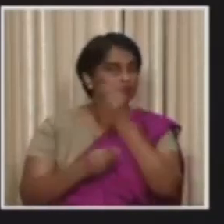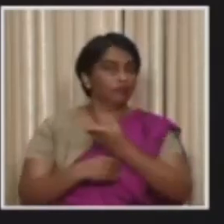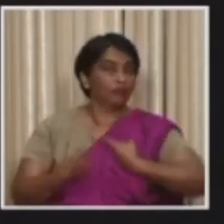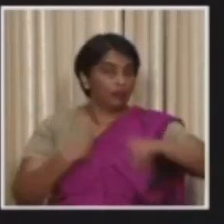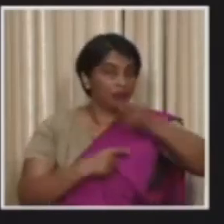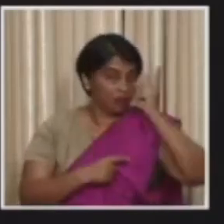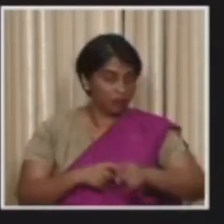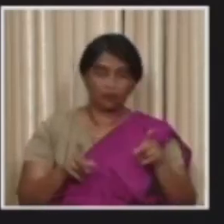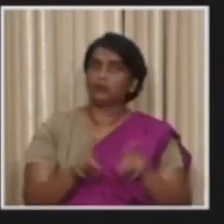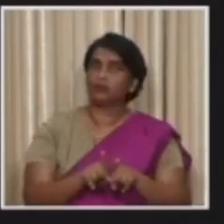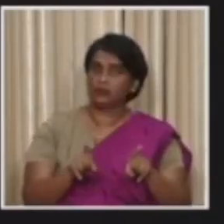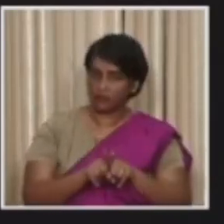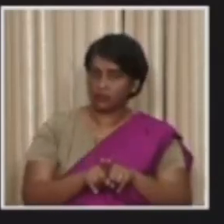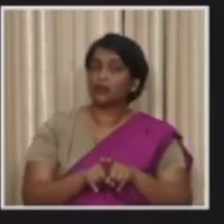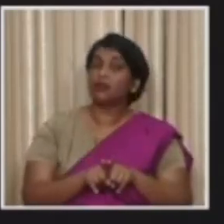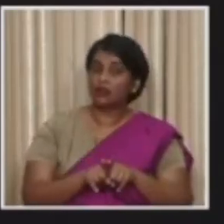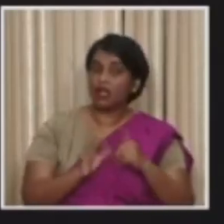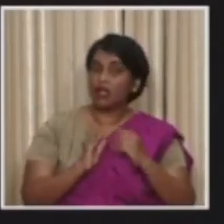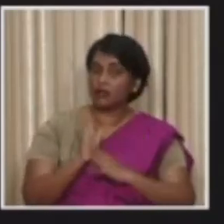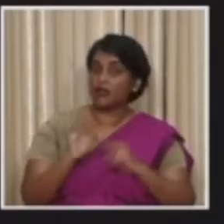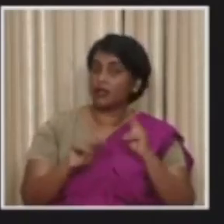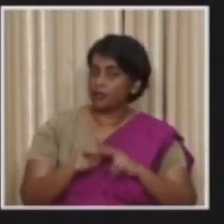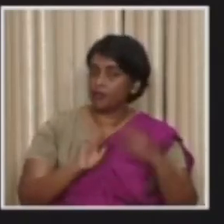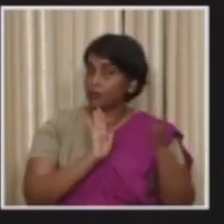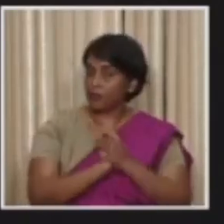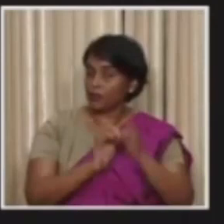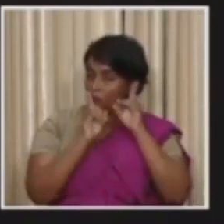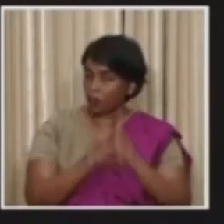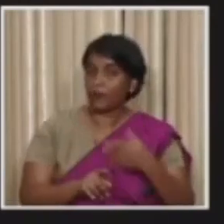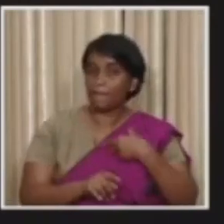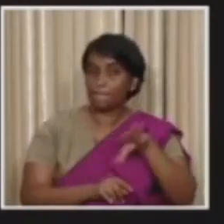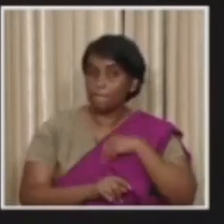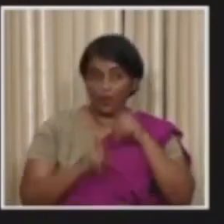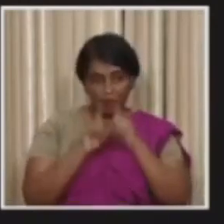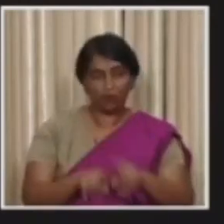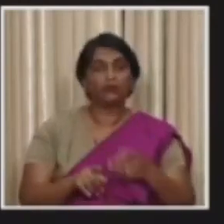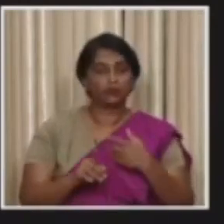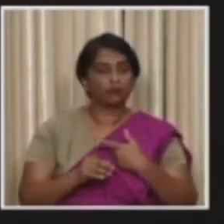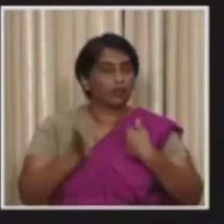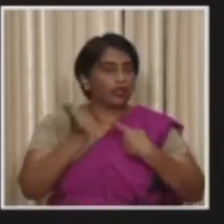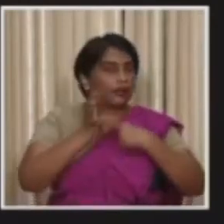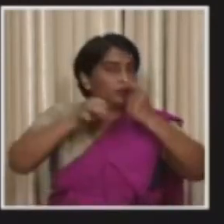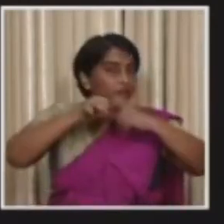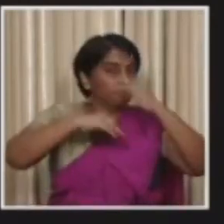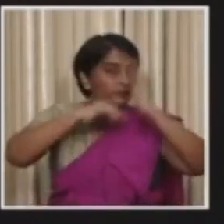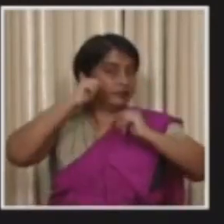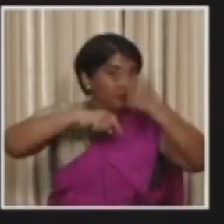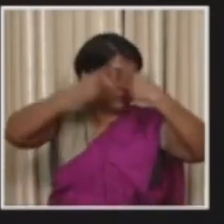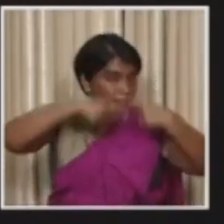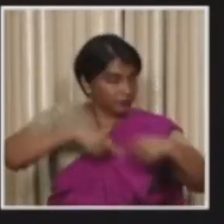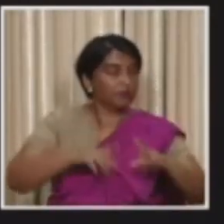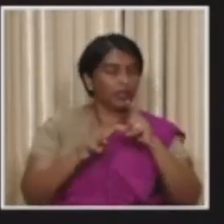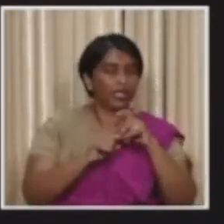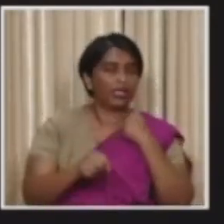with the IMF, we must, on the procurement process, digitalize the whole process. Should be